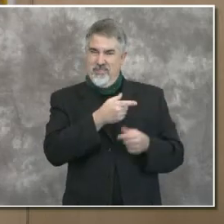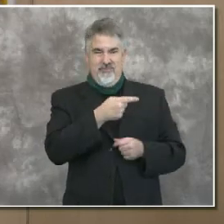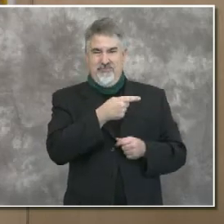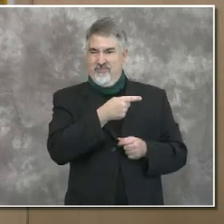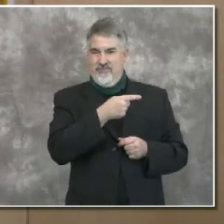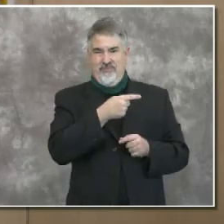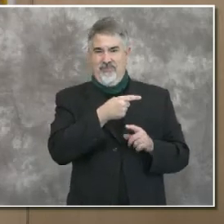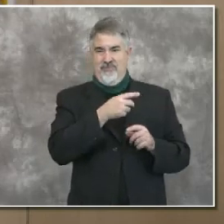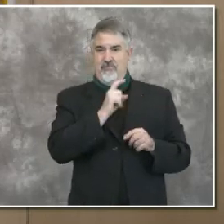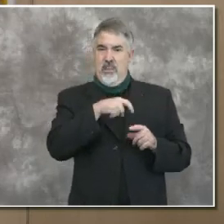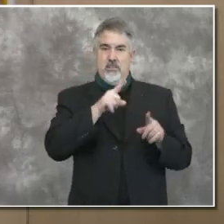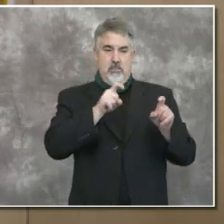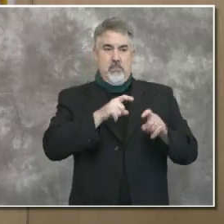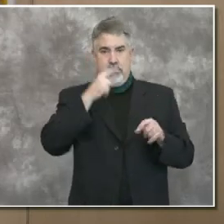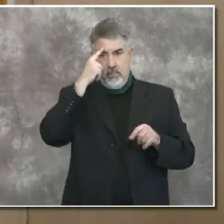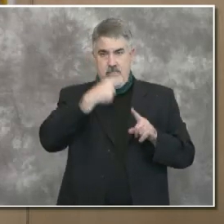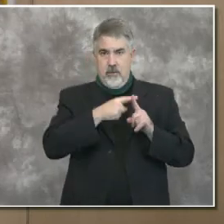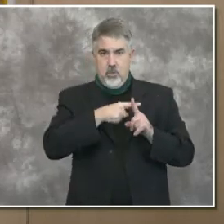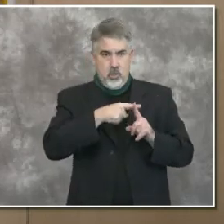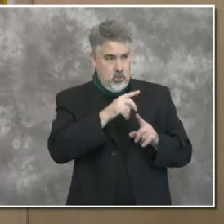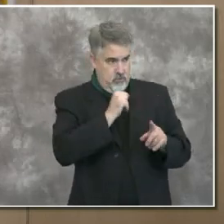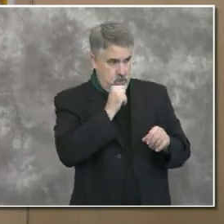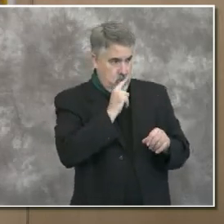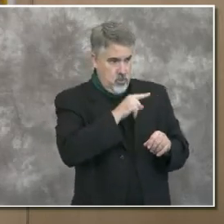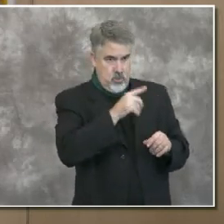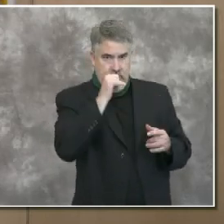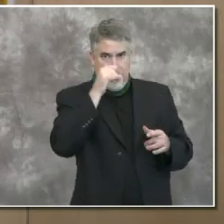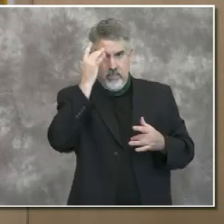can ensure that there is that